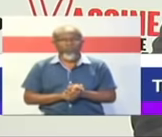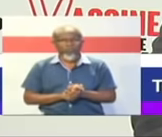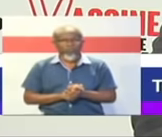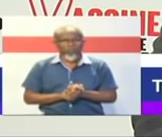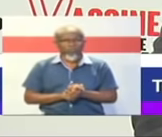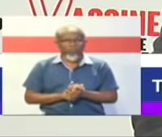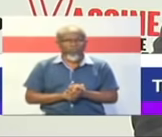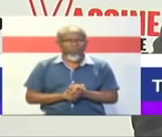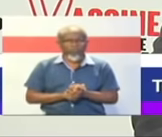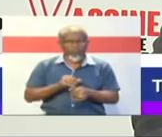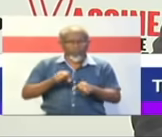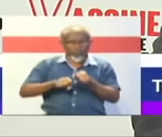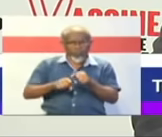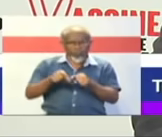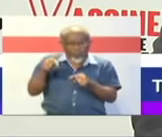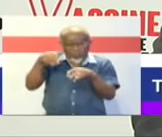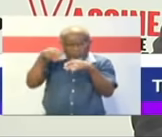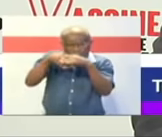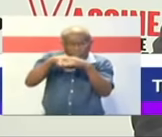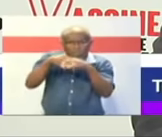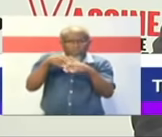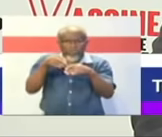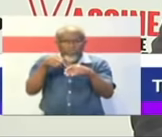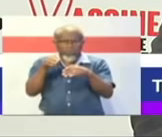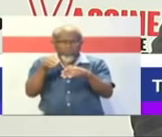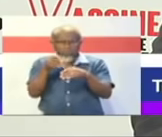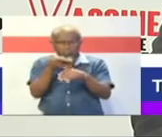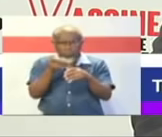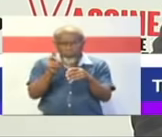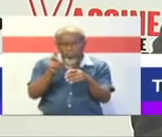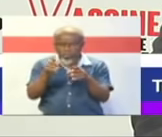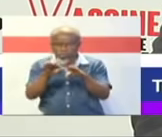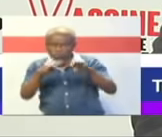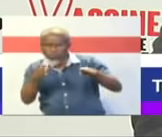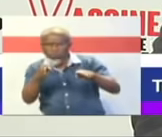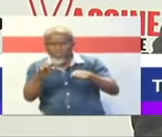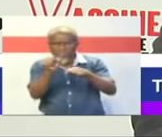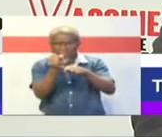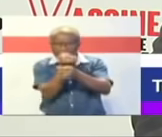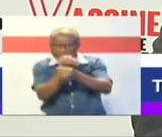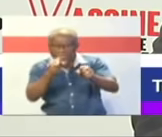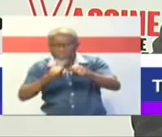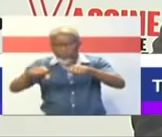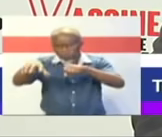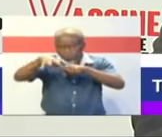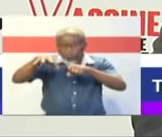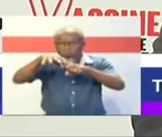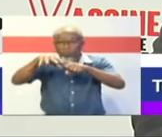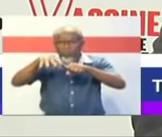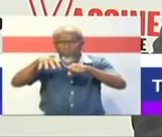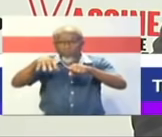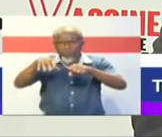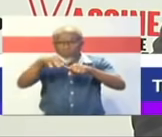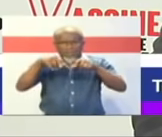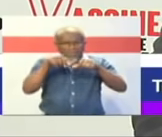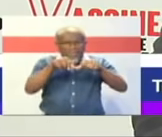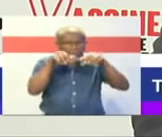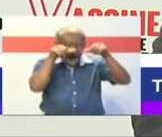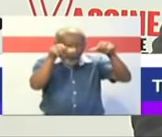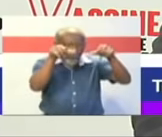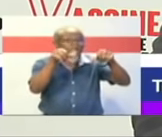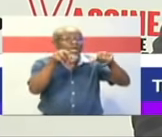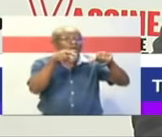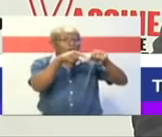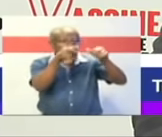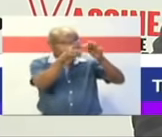it delineates that within these establishments that are to open as safe zones, it also is entrenched in the public